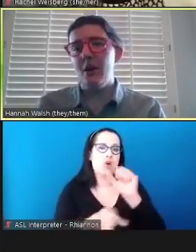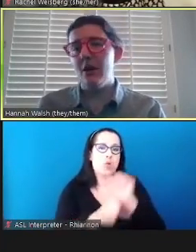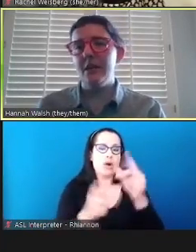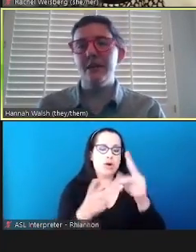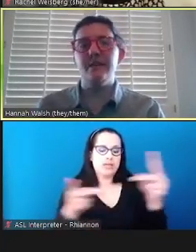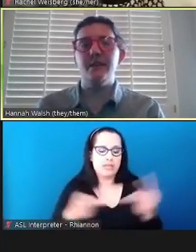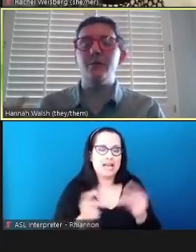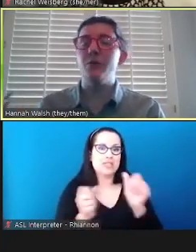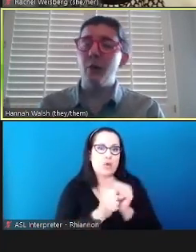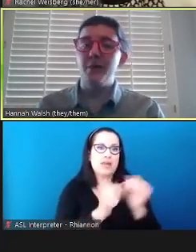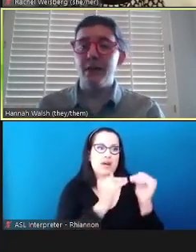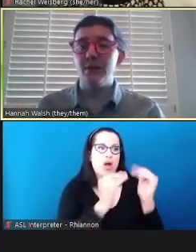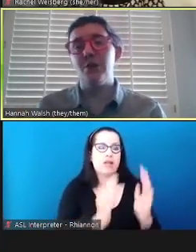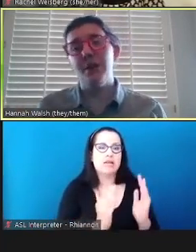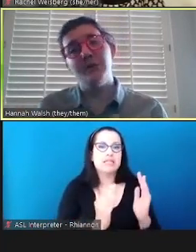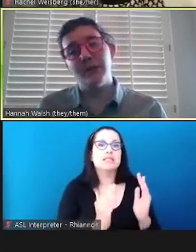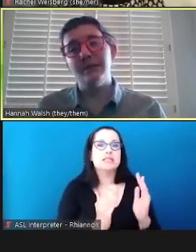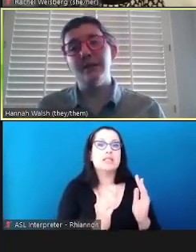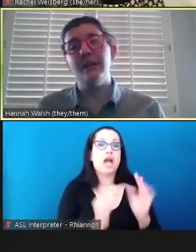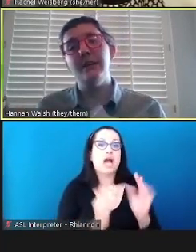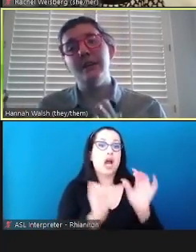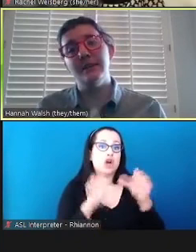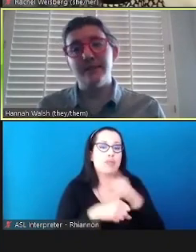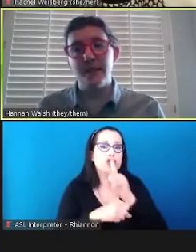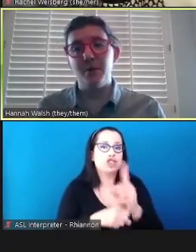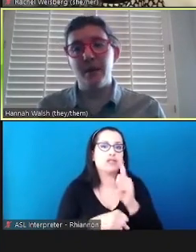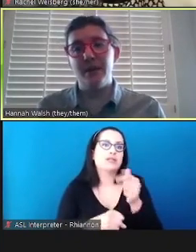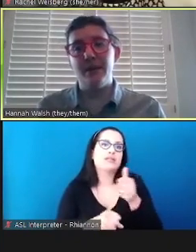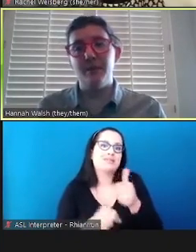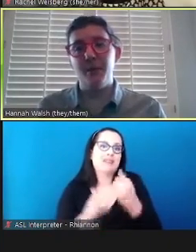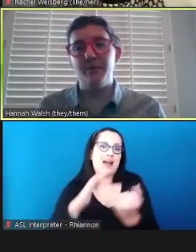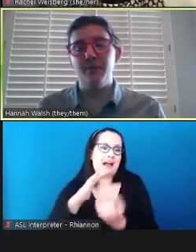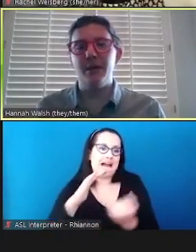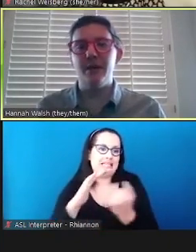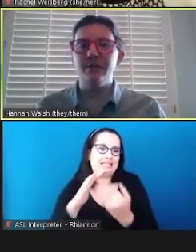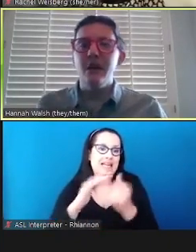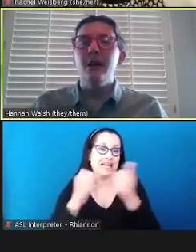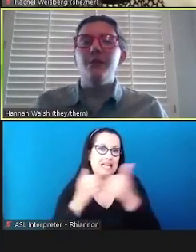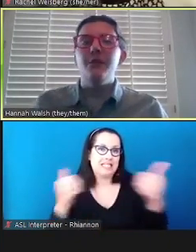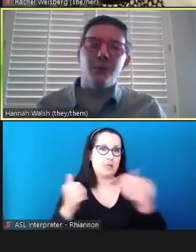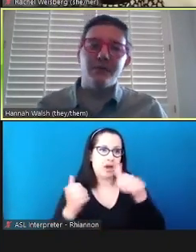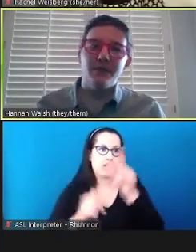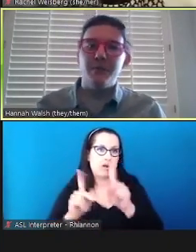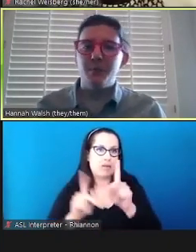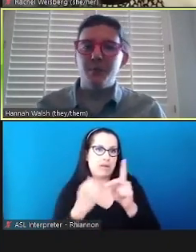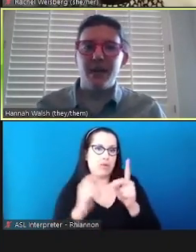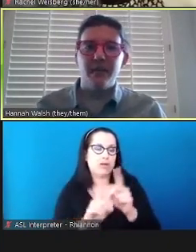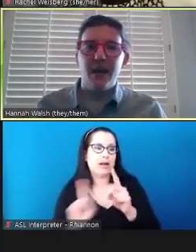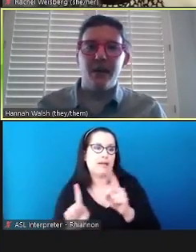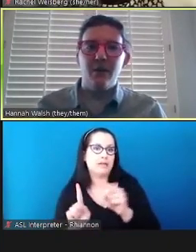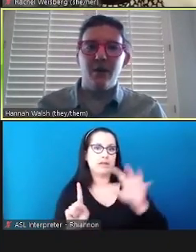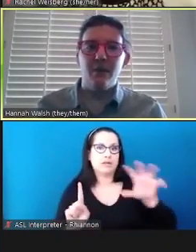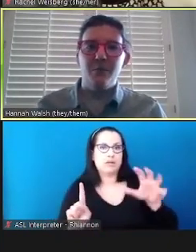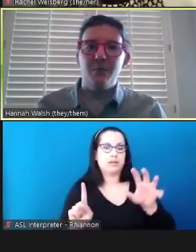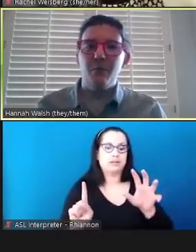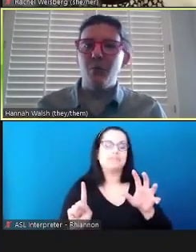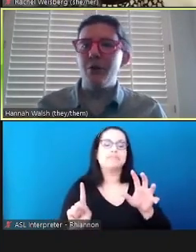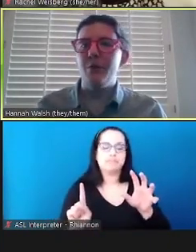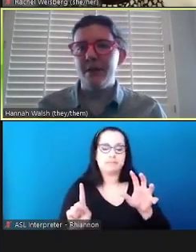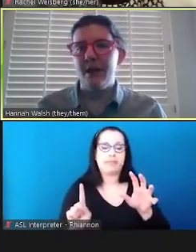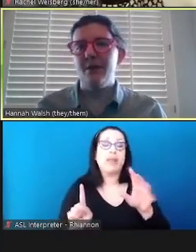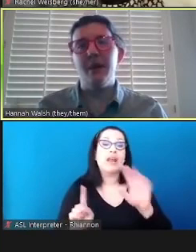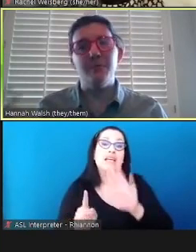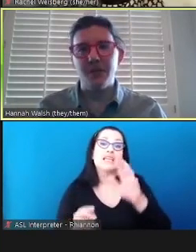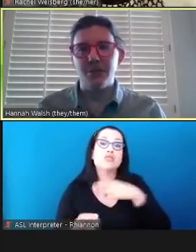his colleagues, and there was a way to make sure he was isolated and separated from everyone else, the risk of him spreading that would